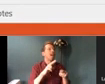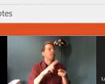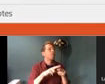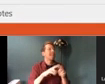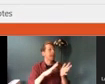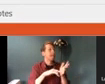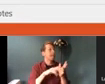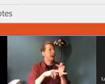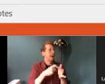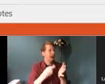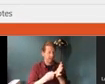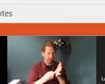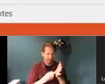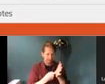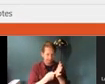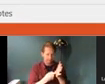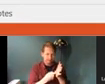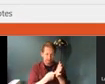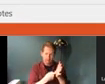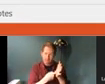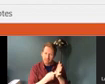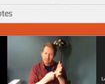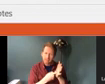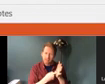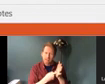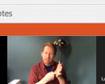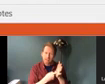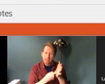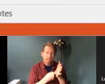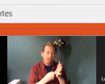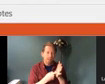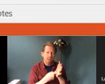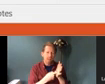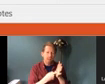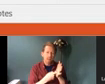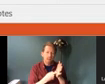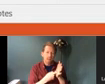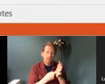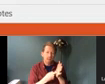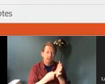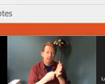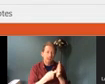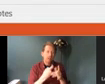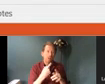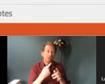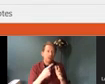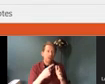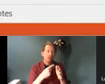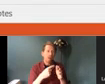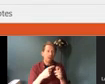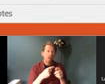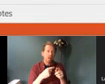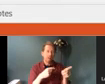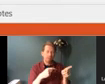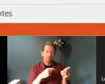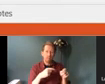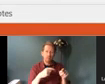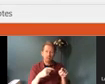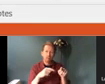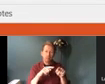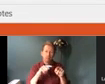the SNPs, or single nucleotide polymorphisms. These are also used in forensic genetic analysis. So these are